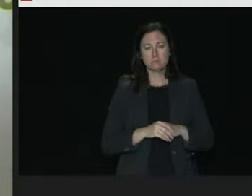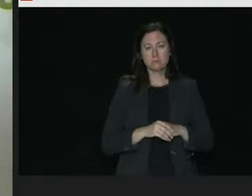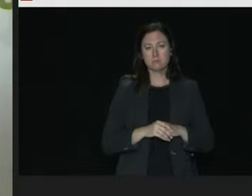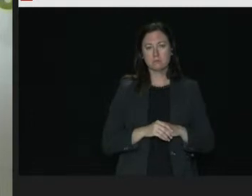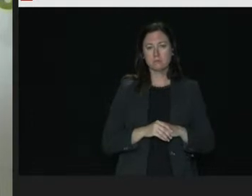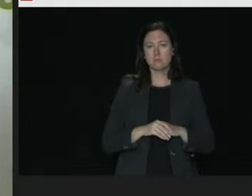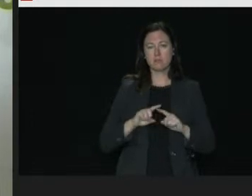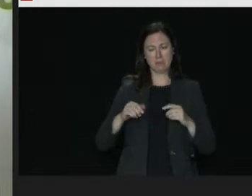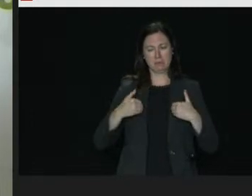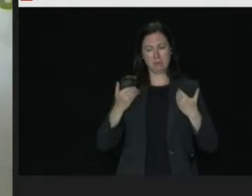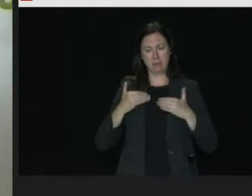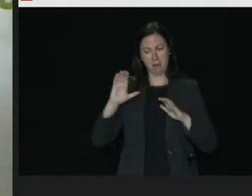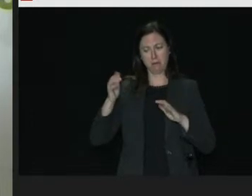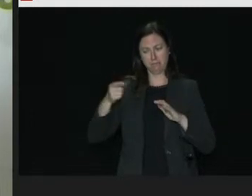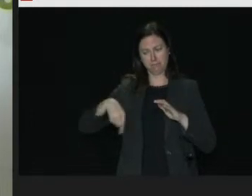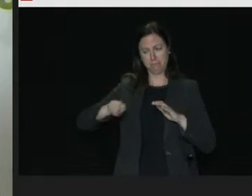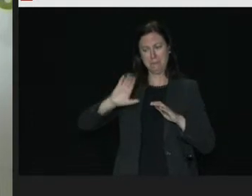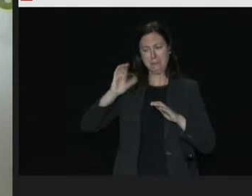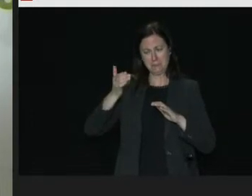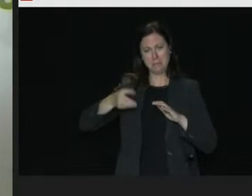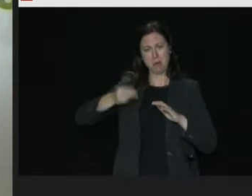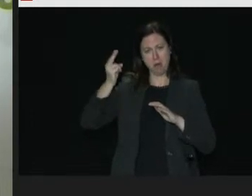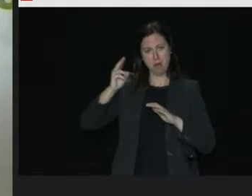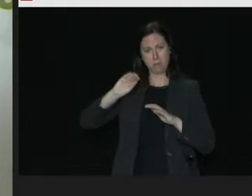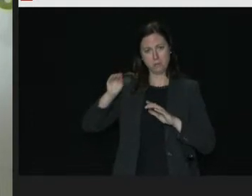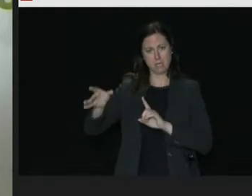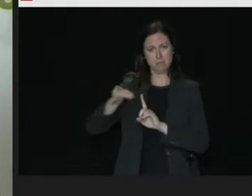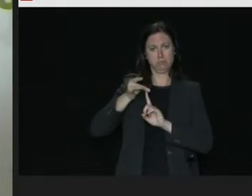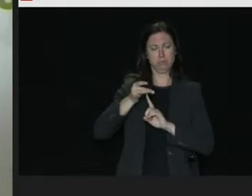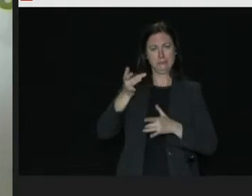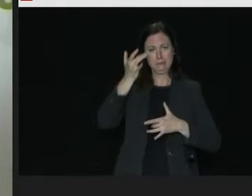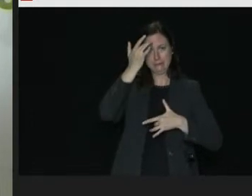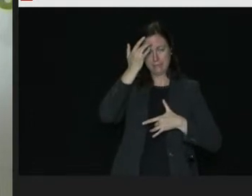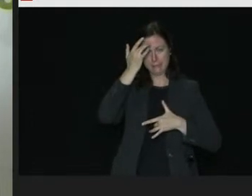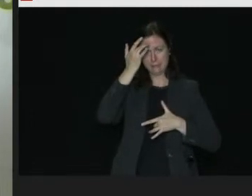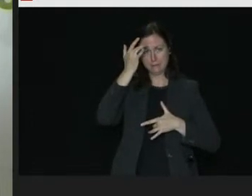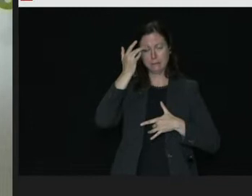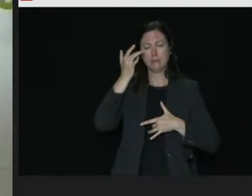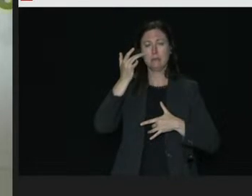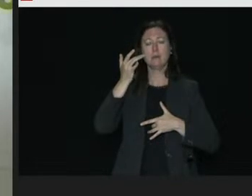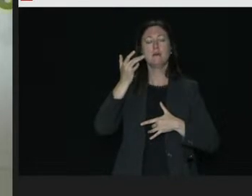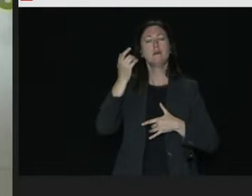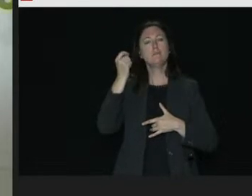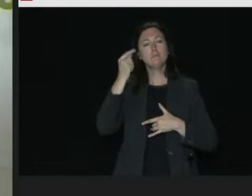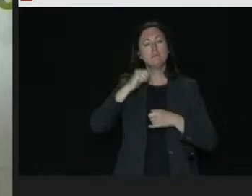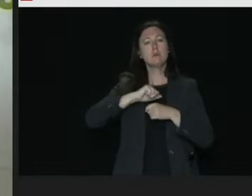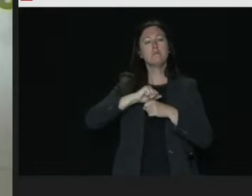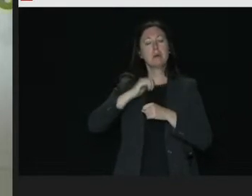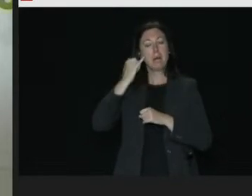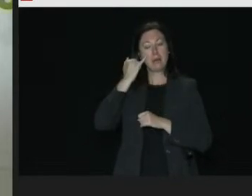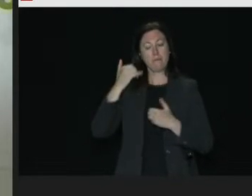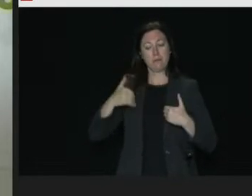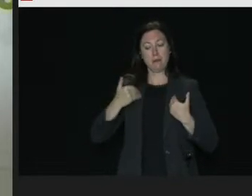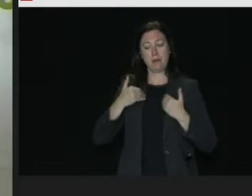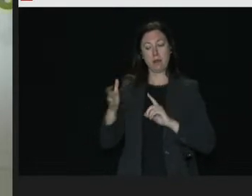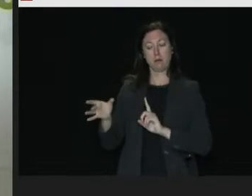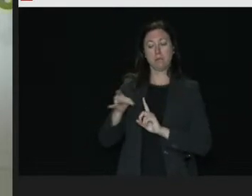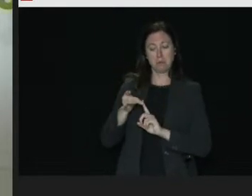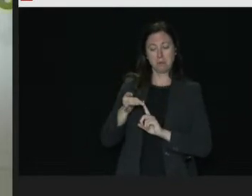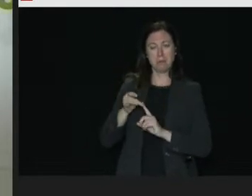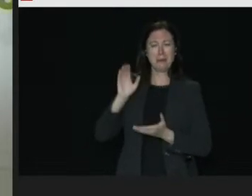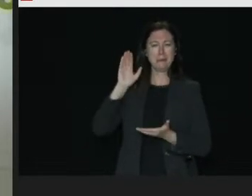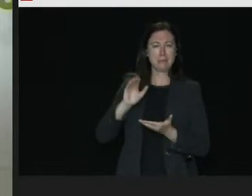in these younger age groups. Although COVID-19 has generally been less severe in younger people, serious